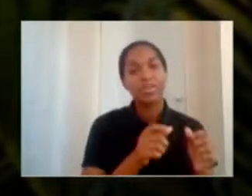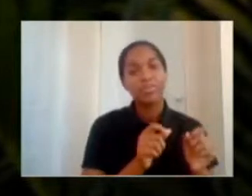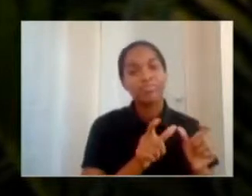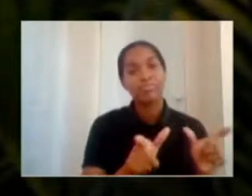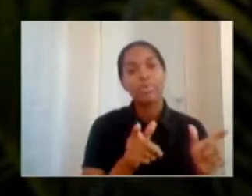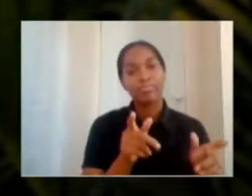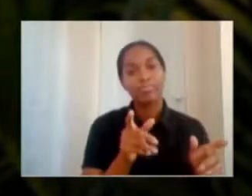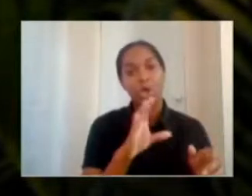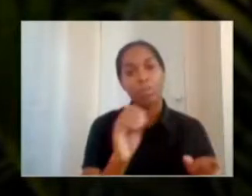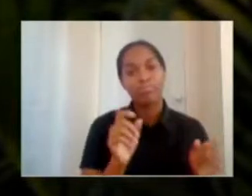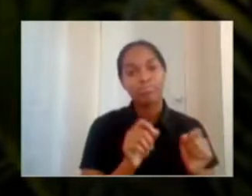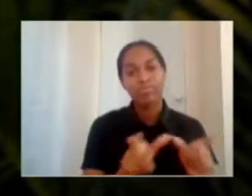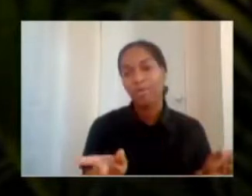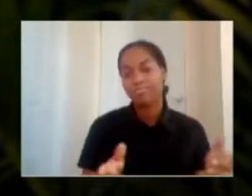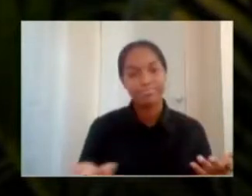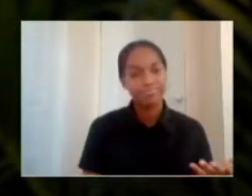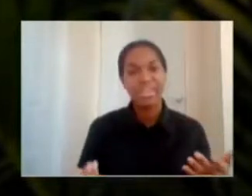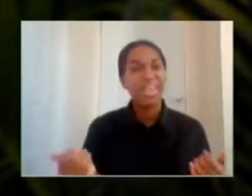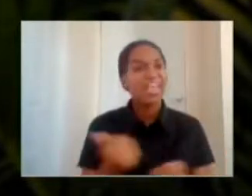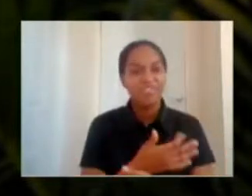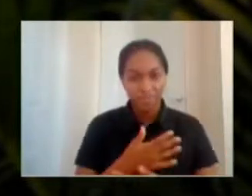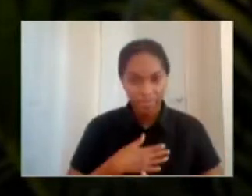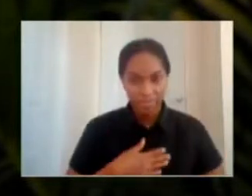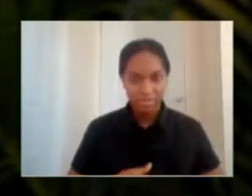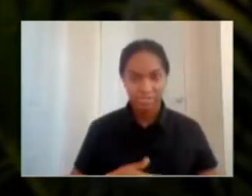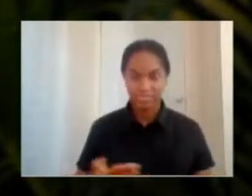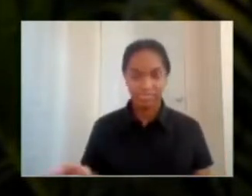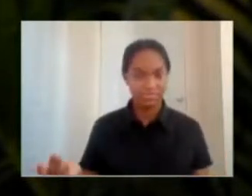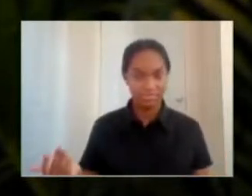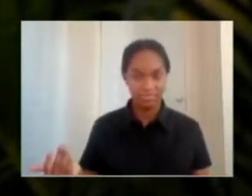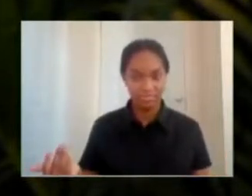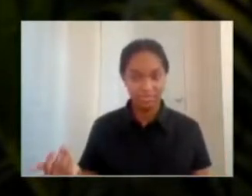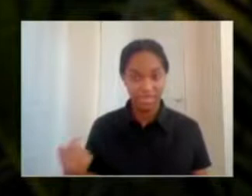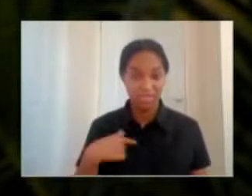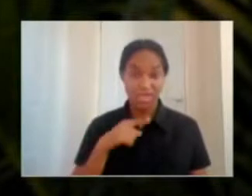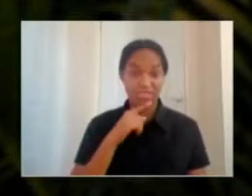everybody, then, you know, actually 75%